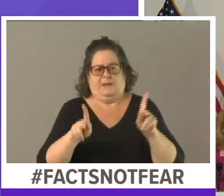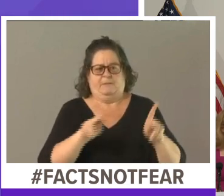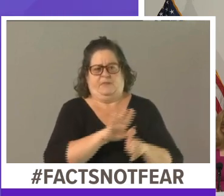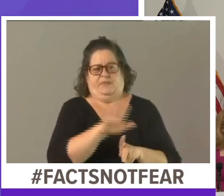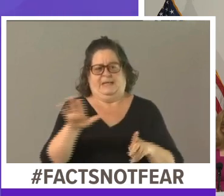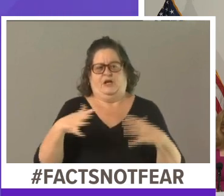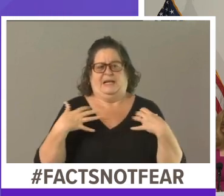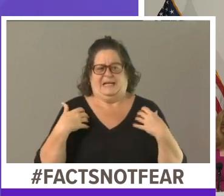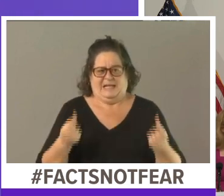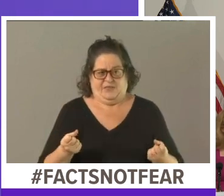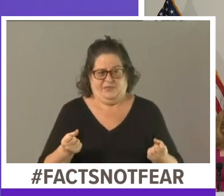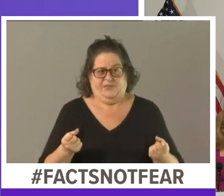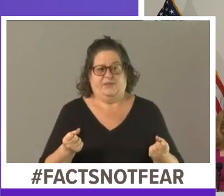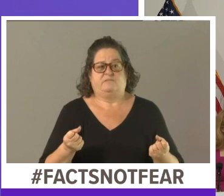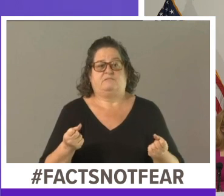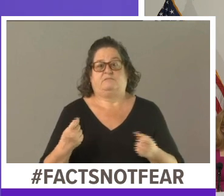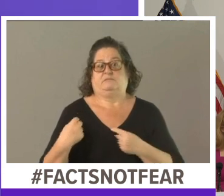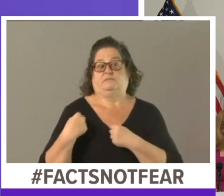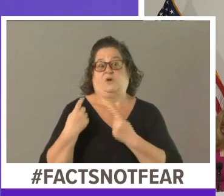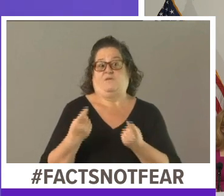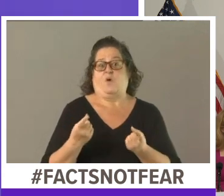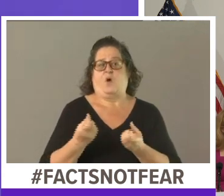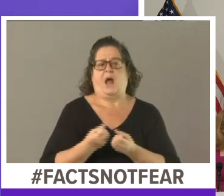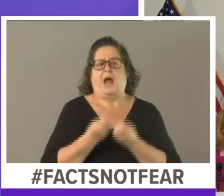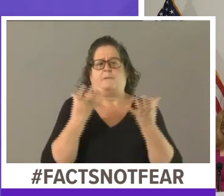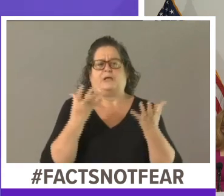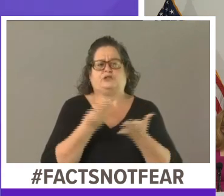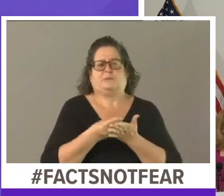done to date on this issue.